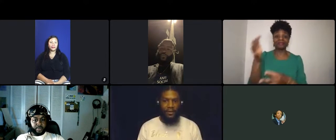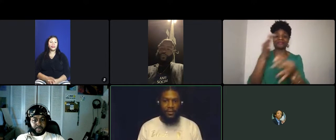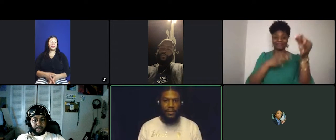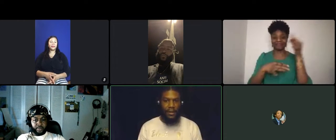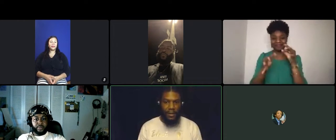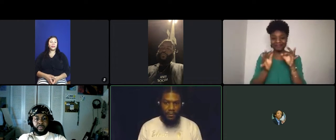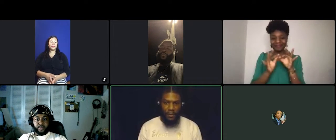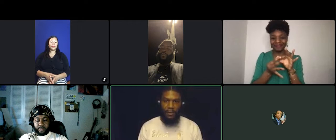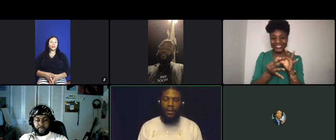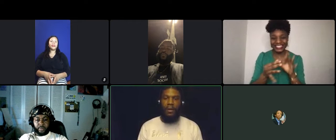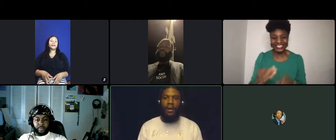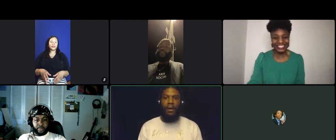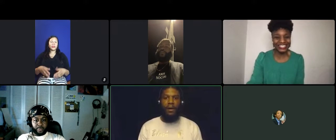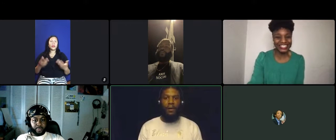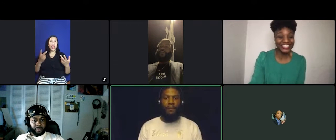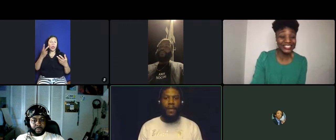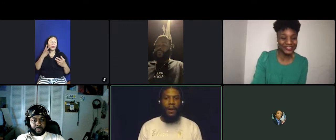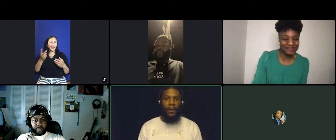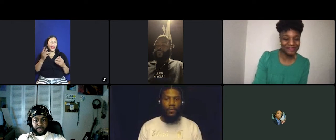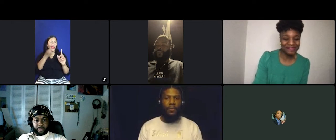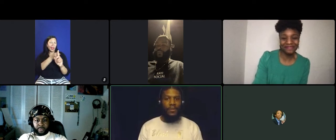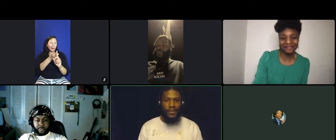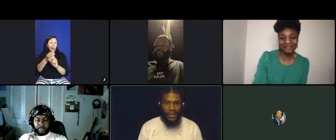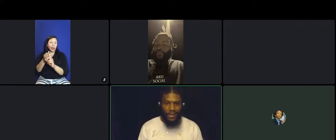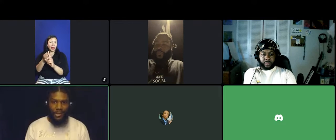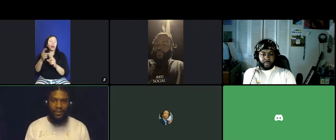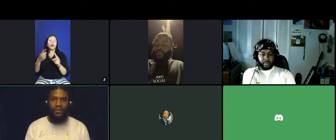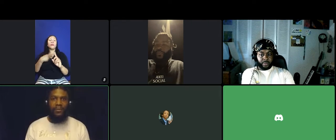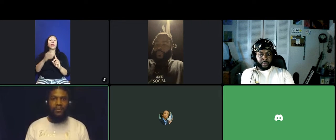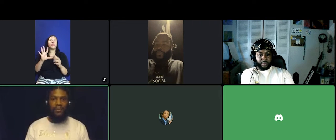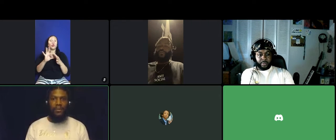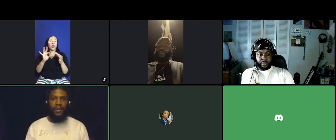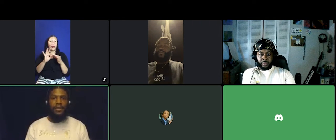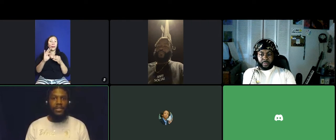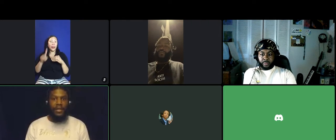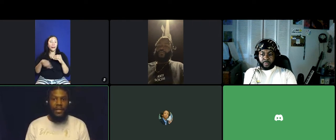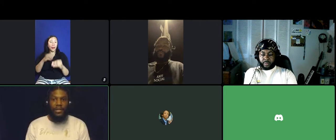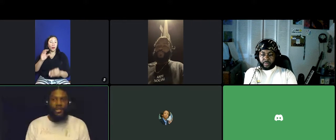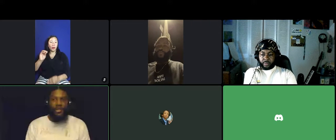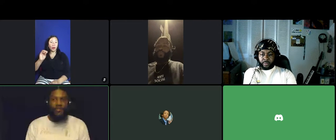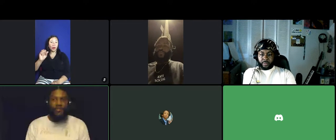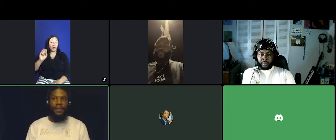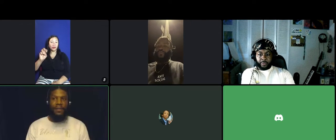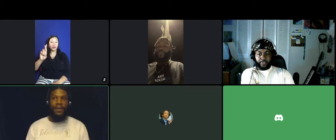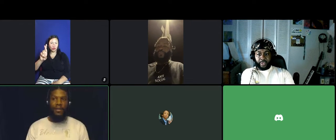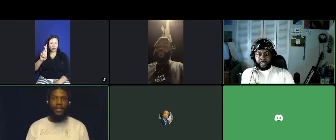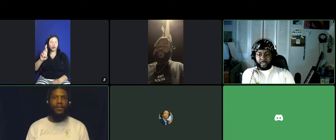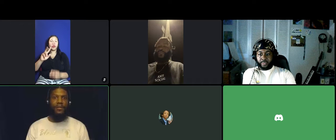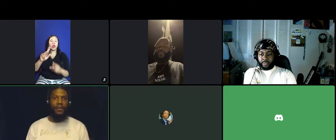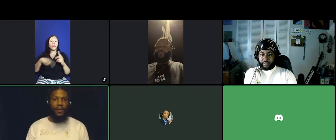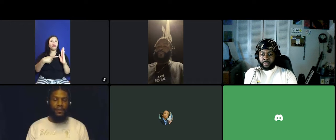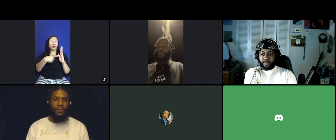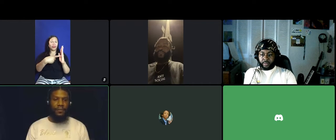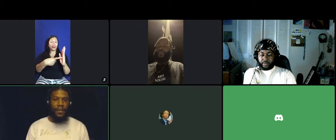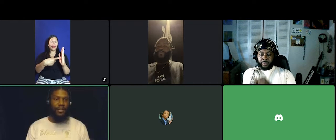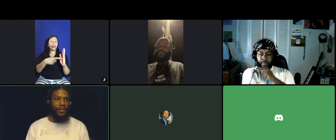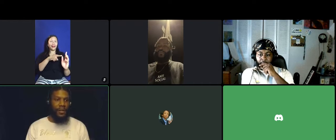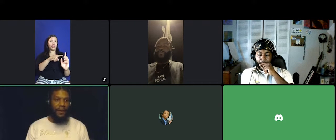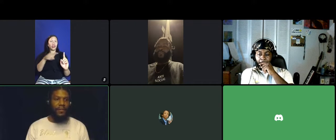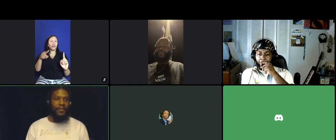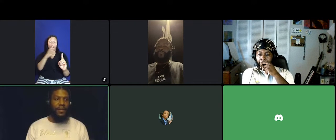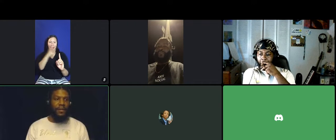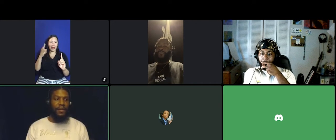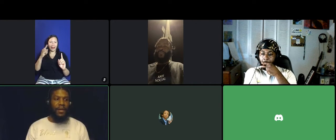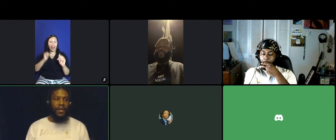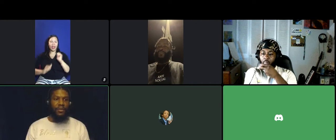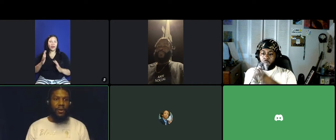comment about representation. And it should have been that way years ago. It shouldn't Facts. have to take, a